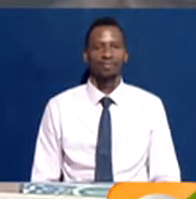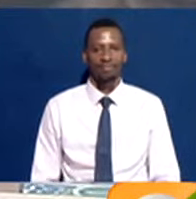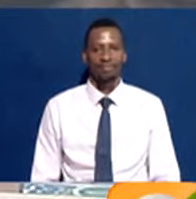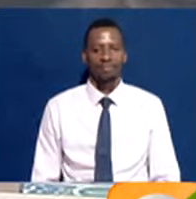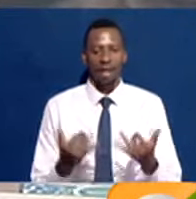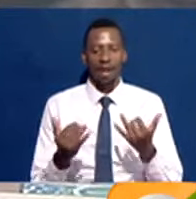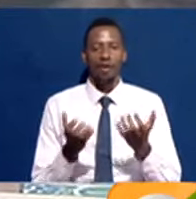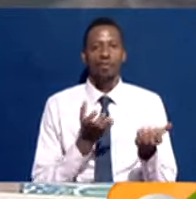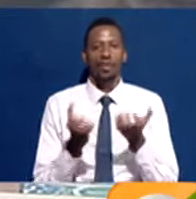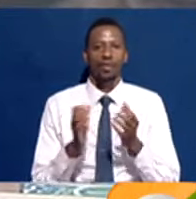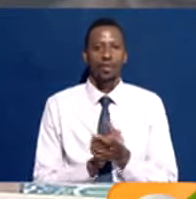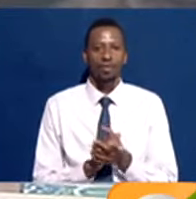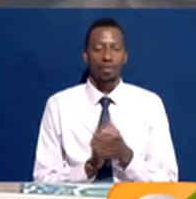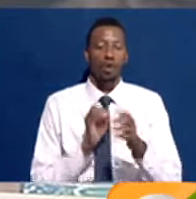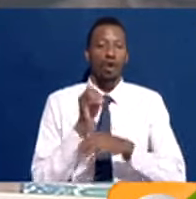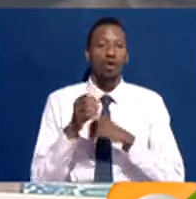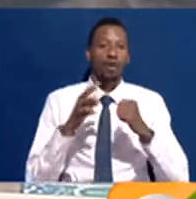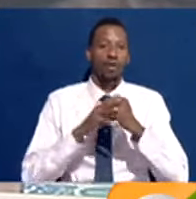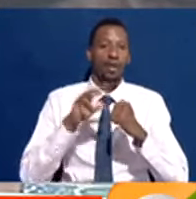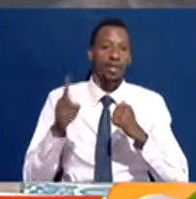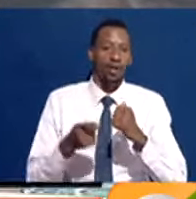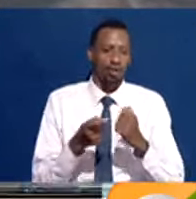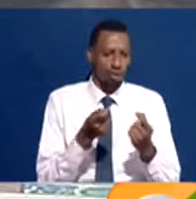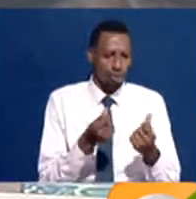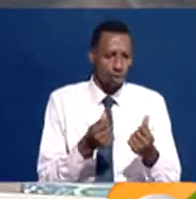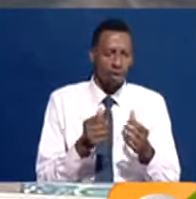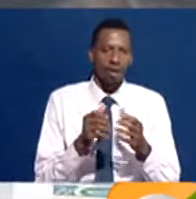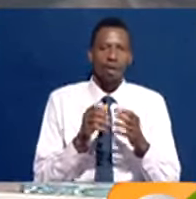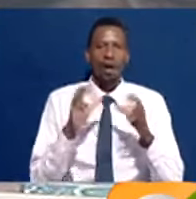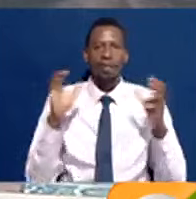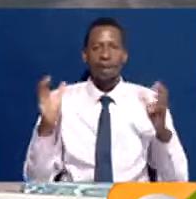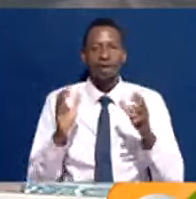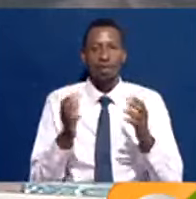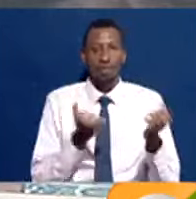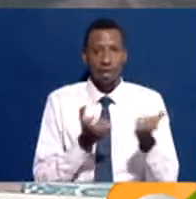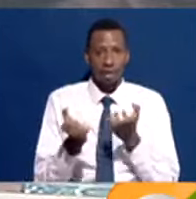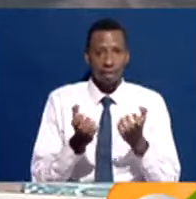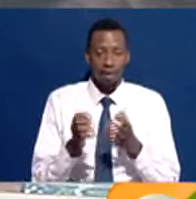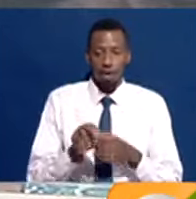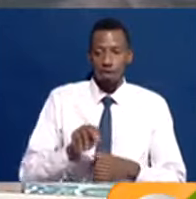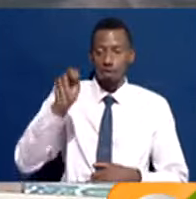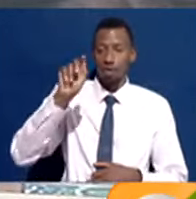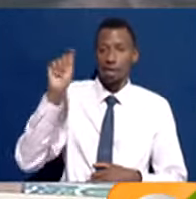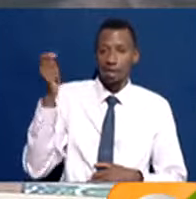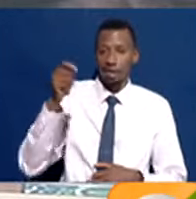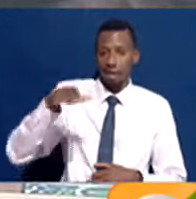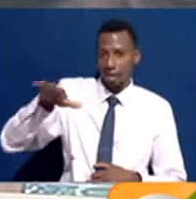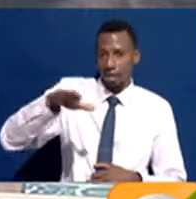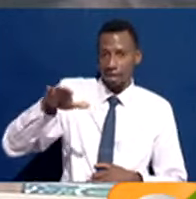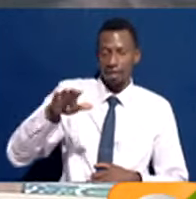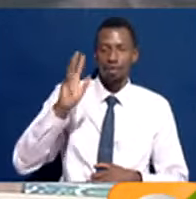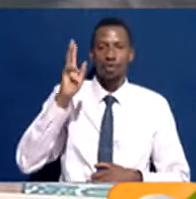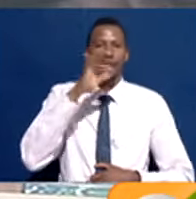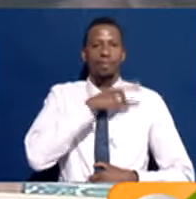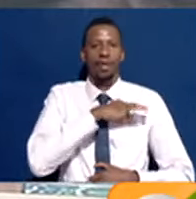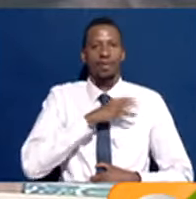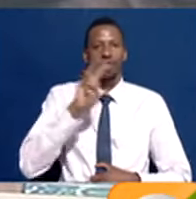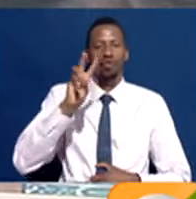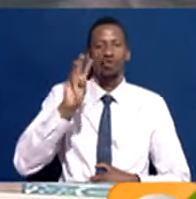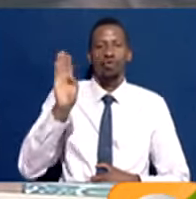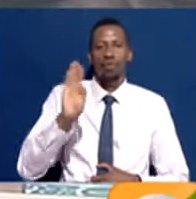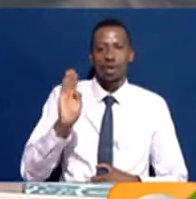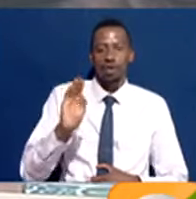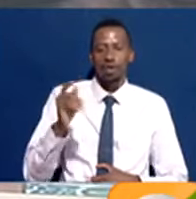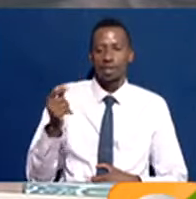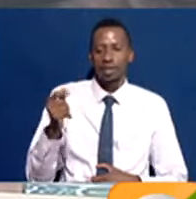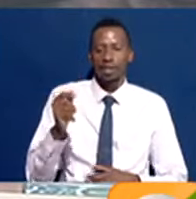Let's talk business. And over 9,000 small and micro enterprises in the northern Kenya region are set to benefit from a 2 billion shilling lending